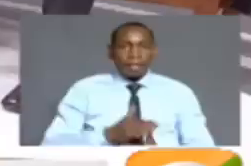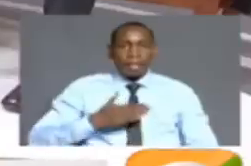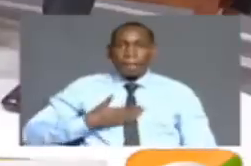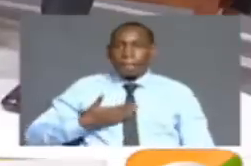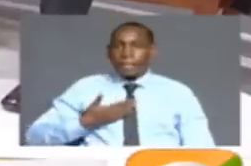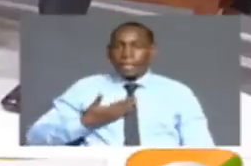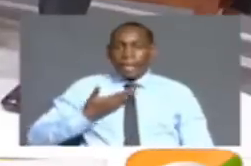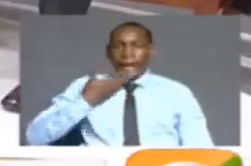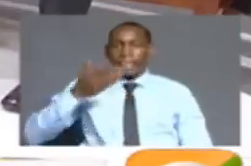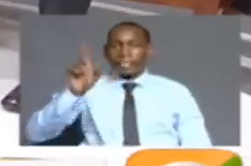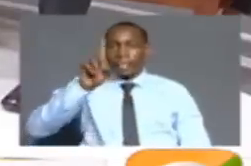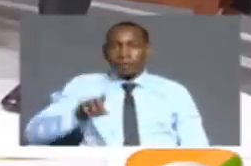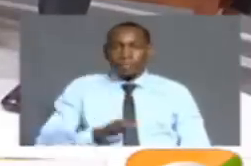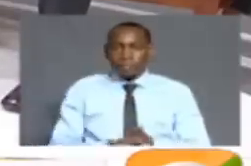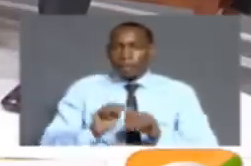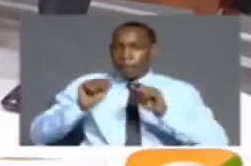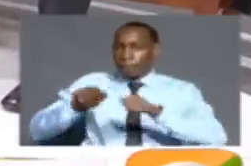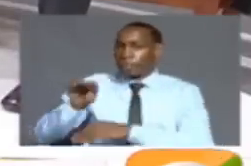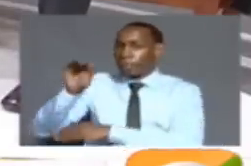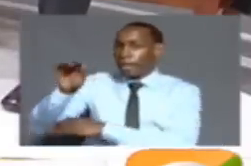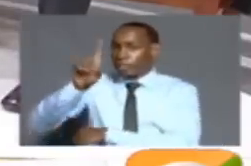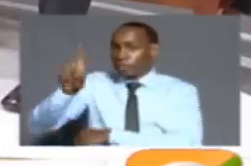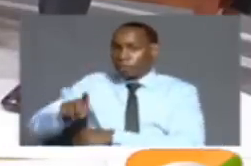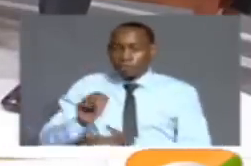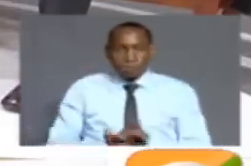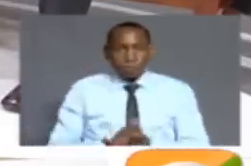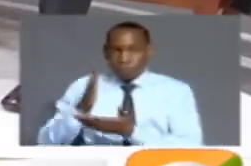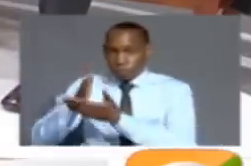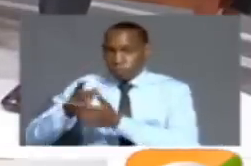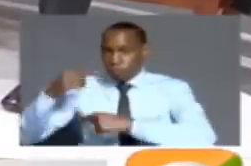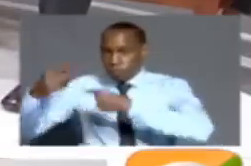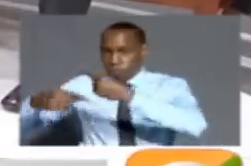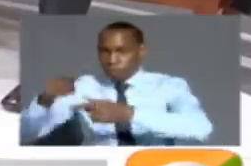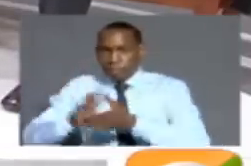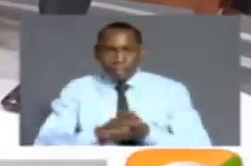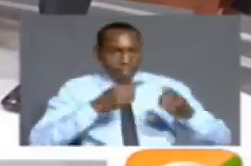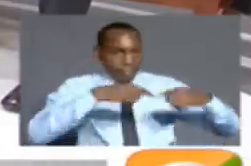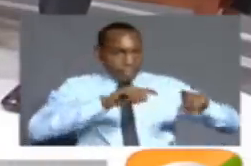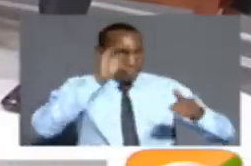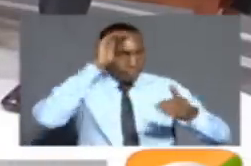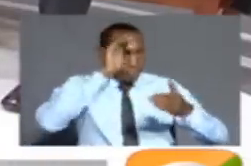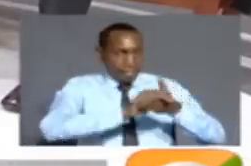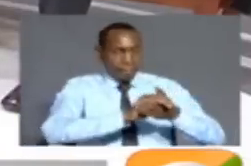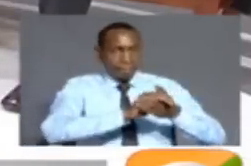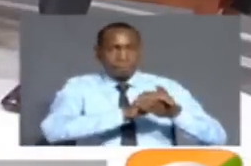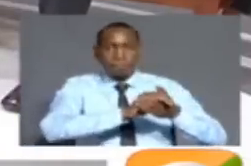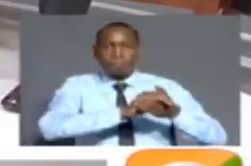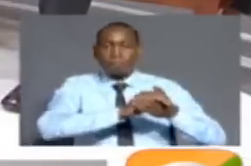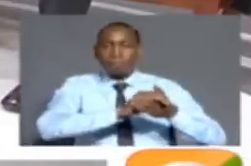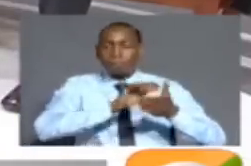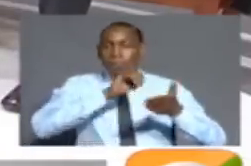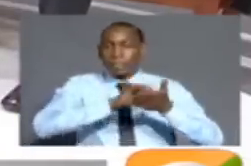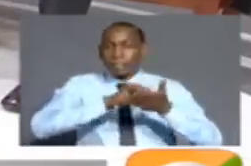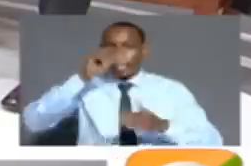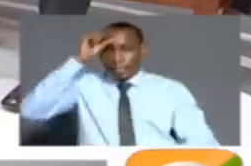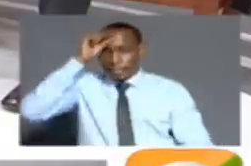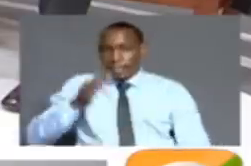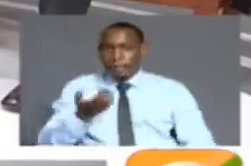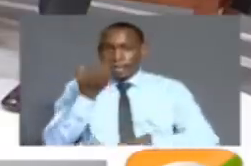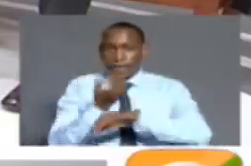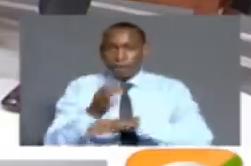can sure. I ask sure, my sure. colleague here a yes. question? Absolutely. Do you actually believe that Governor